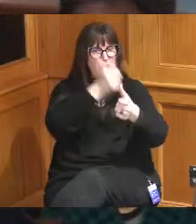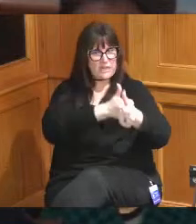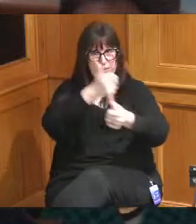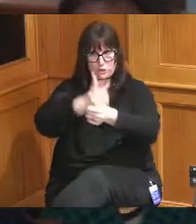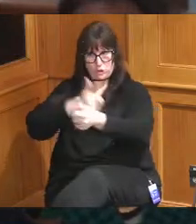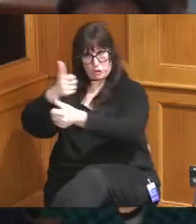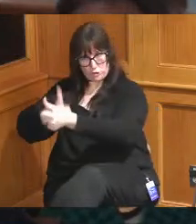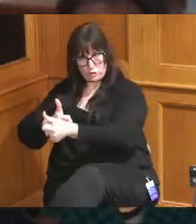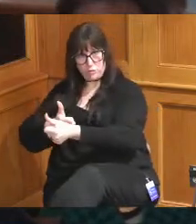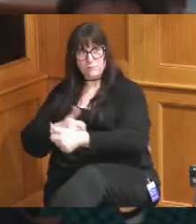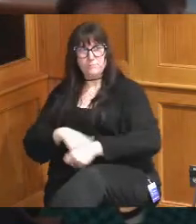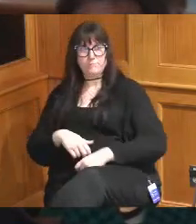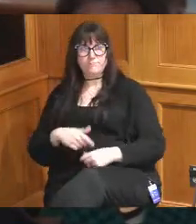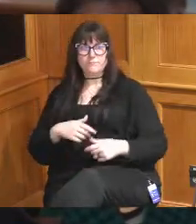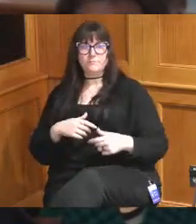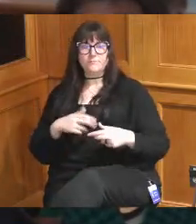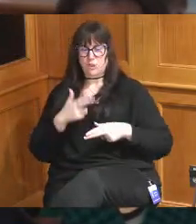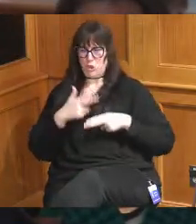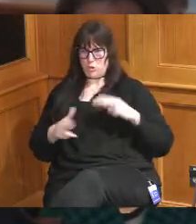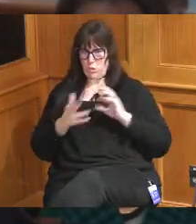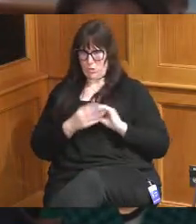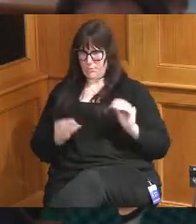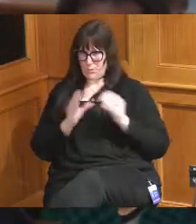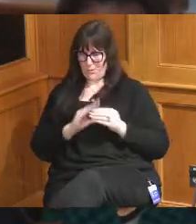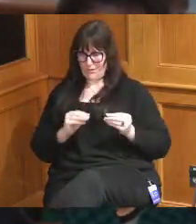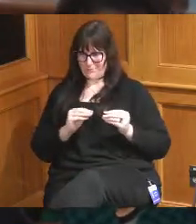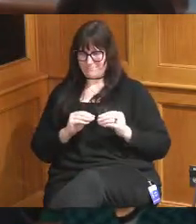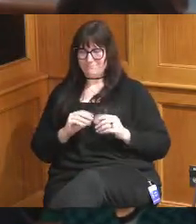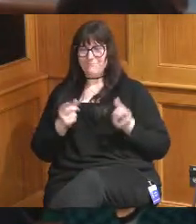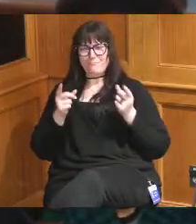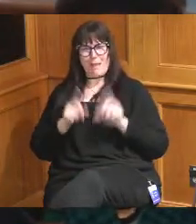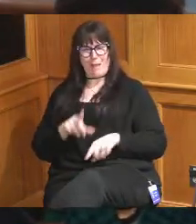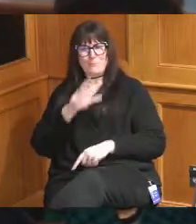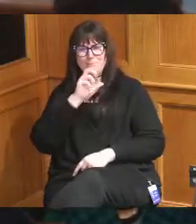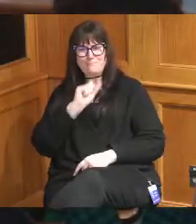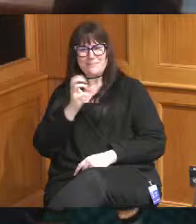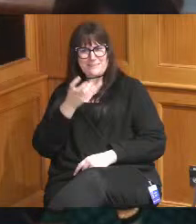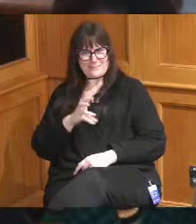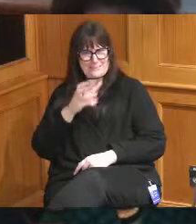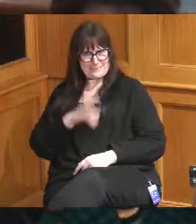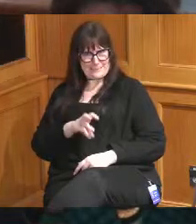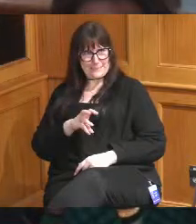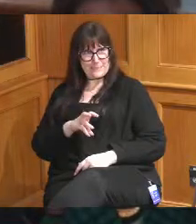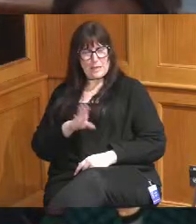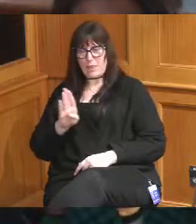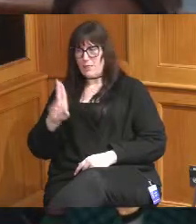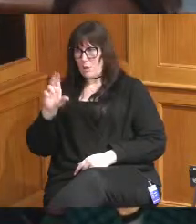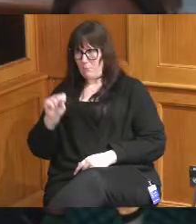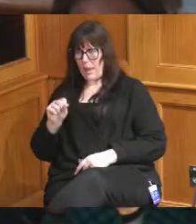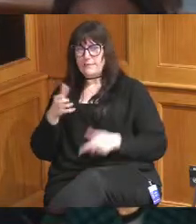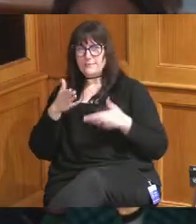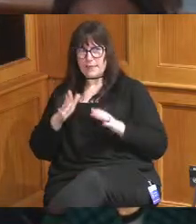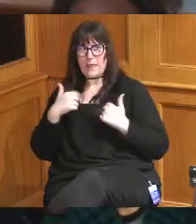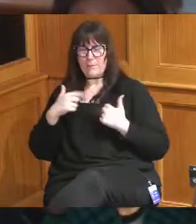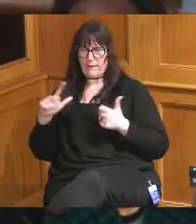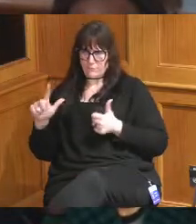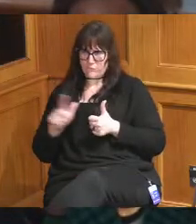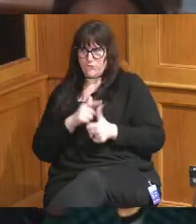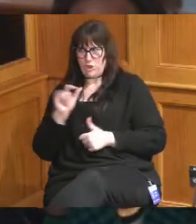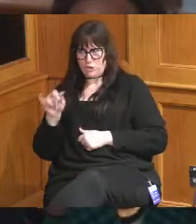much. I have a short story. When I was 16 years old, the bus allowed me to get my first